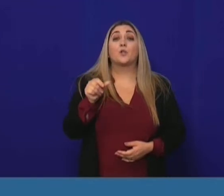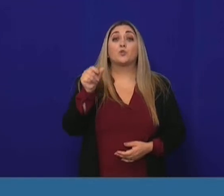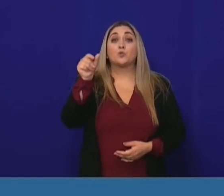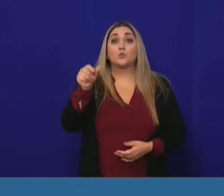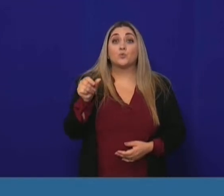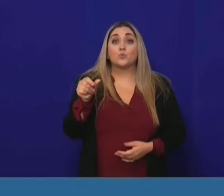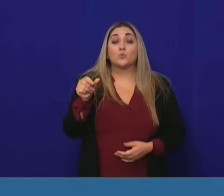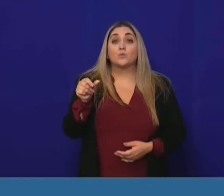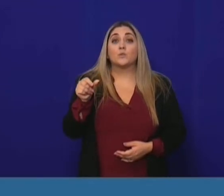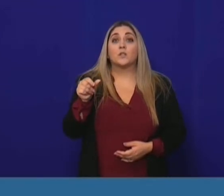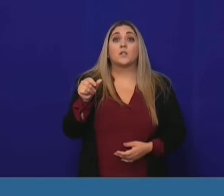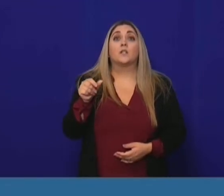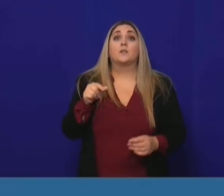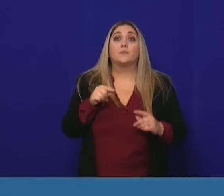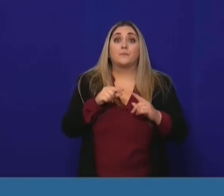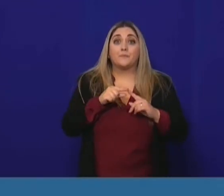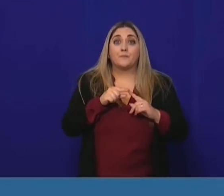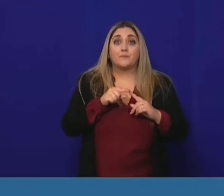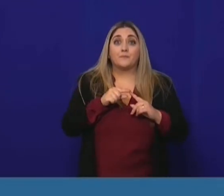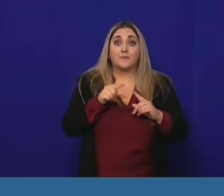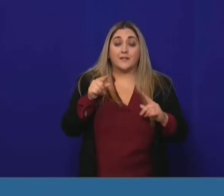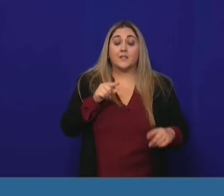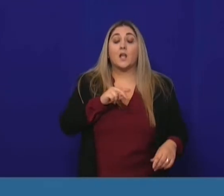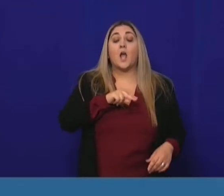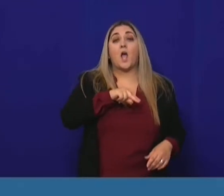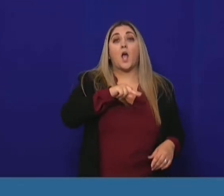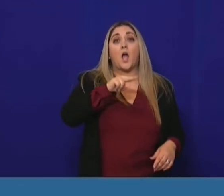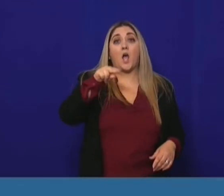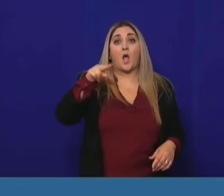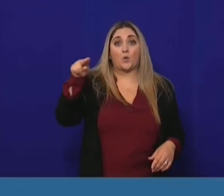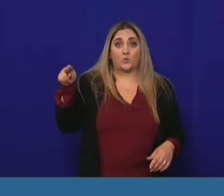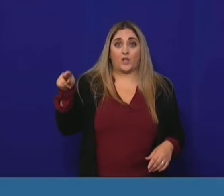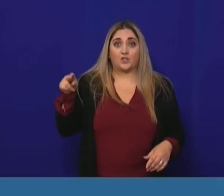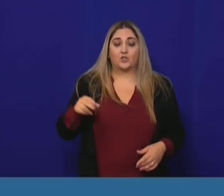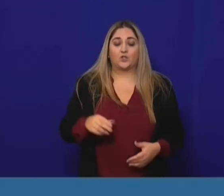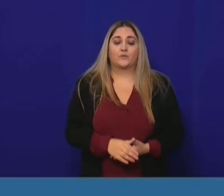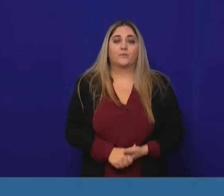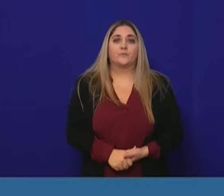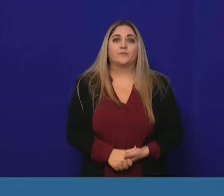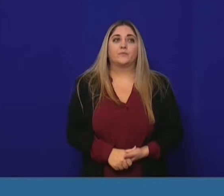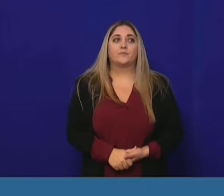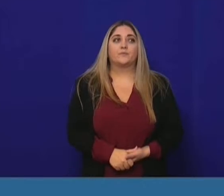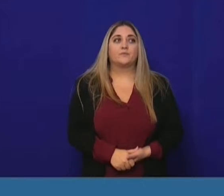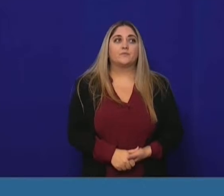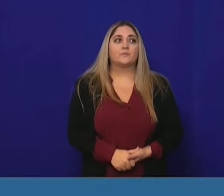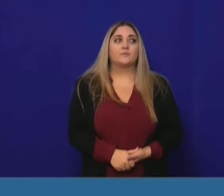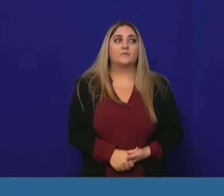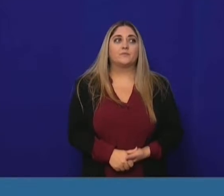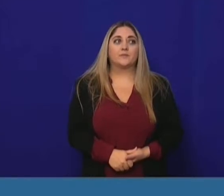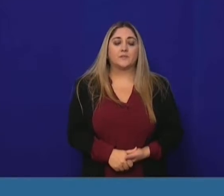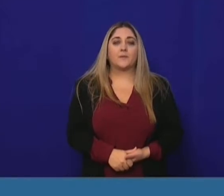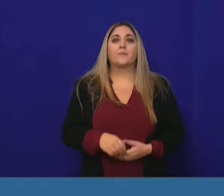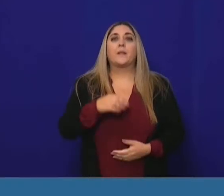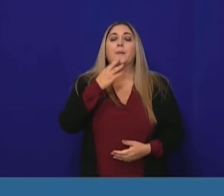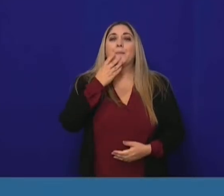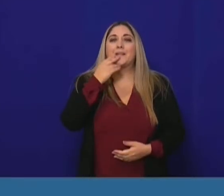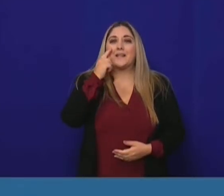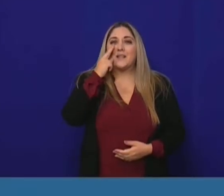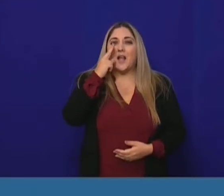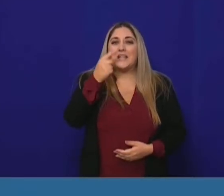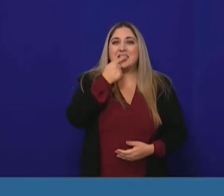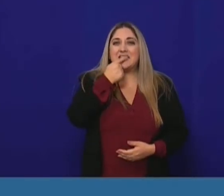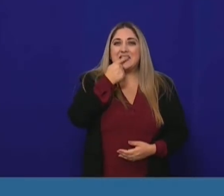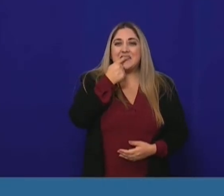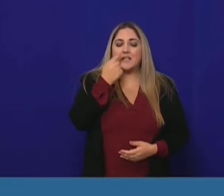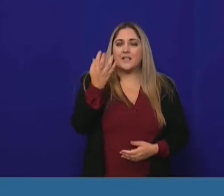huma attivi li propju huma bil-lokalità tagħhom minn Għawdex. Meta tqabbel naqra l-etajiet,